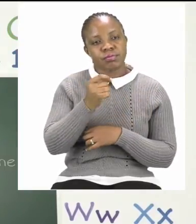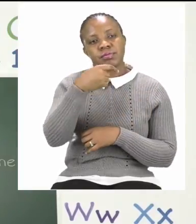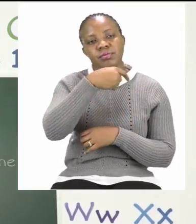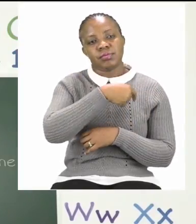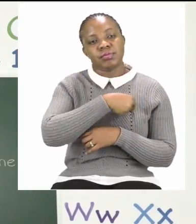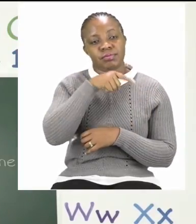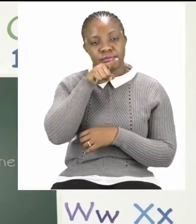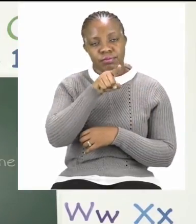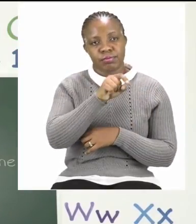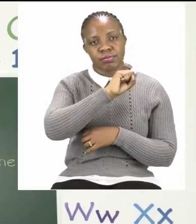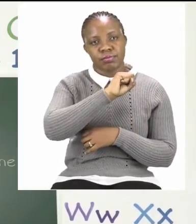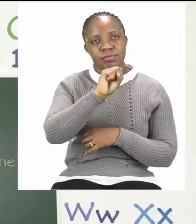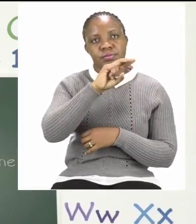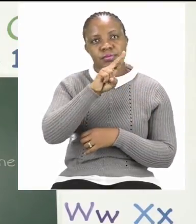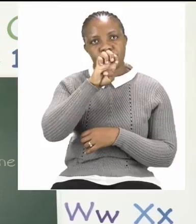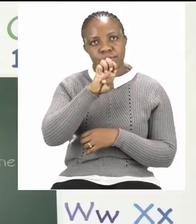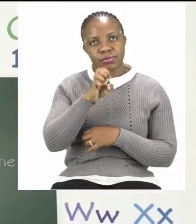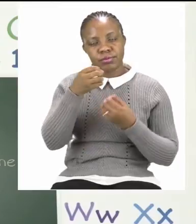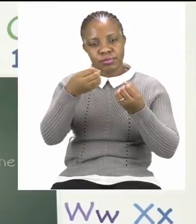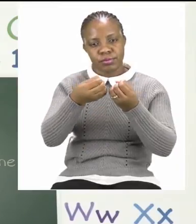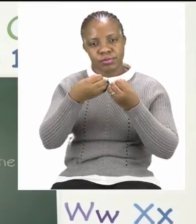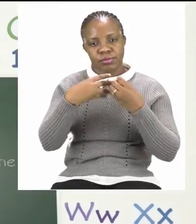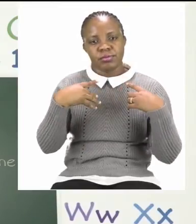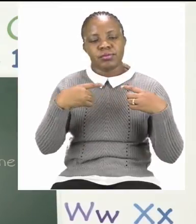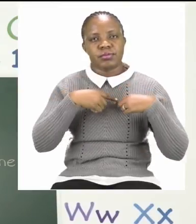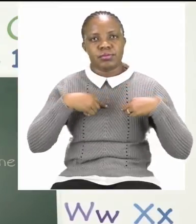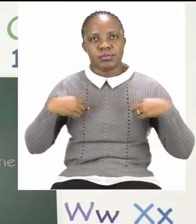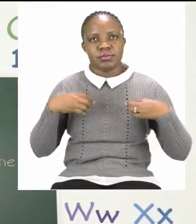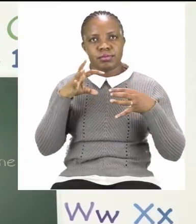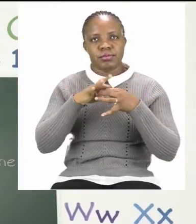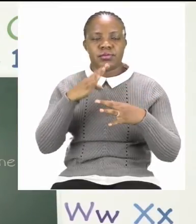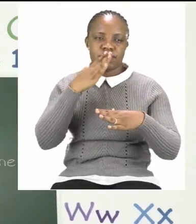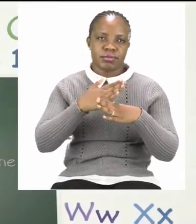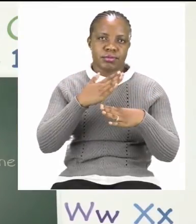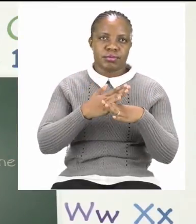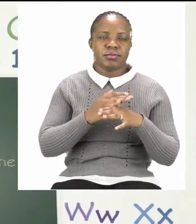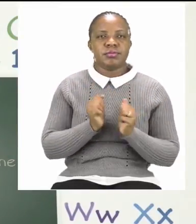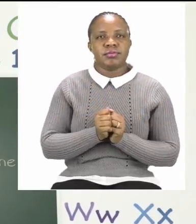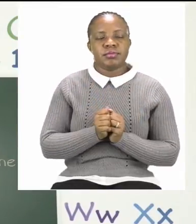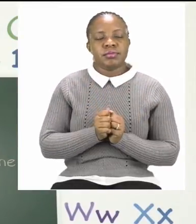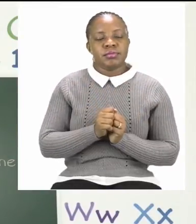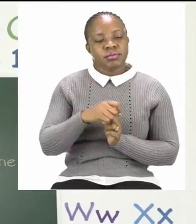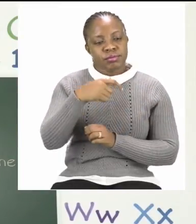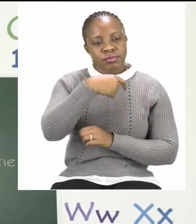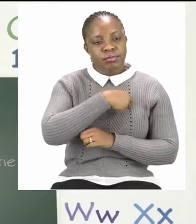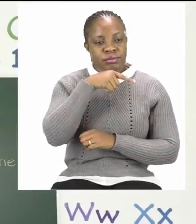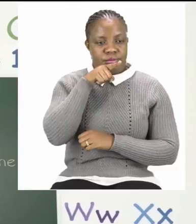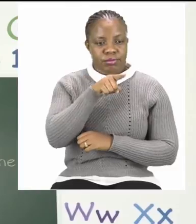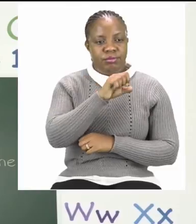homework. Let's read it again. She gave us